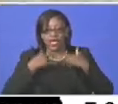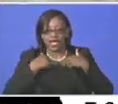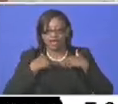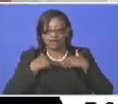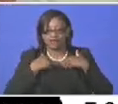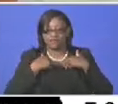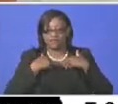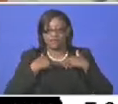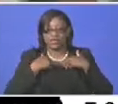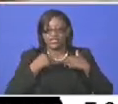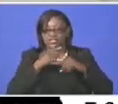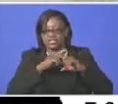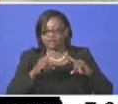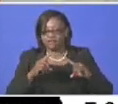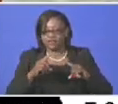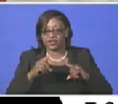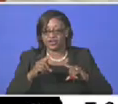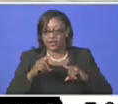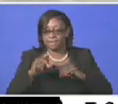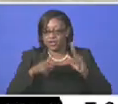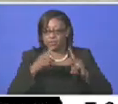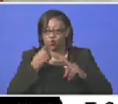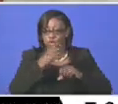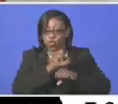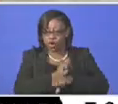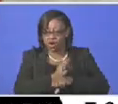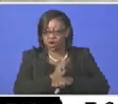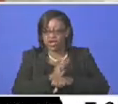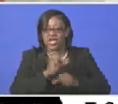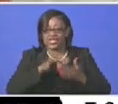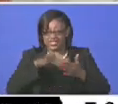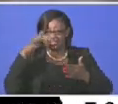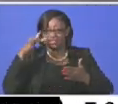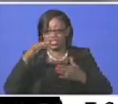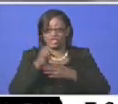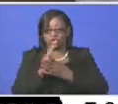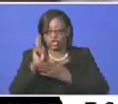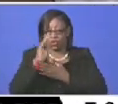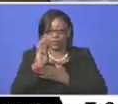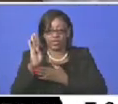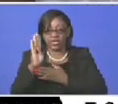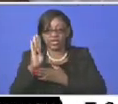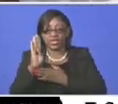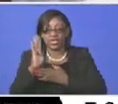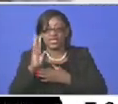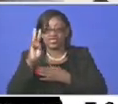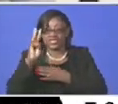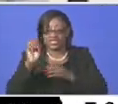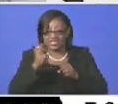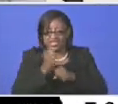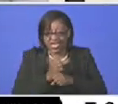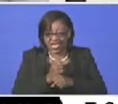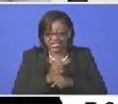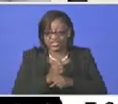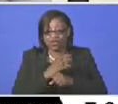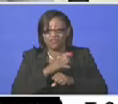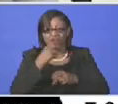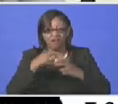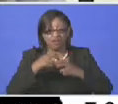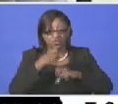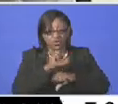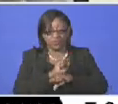students, faculty, and head chef Eldred Saunders, are putting the final touches on 6 years of preparation and hard